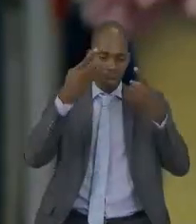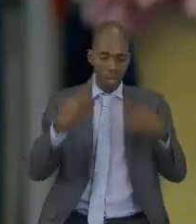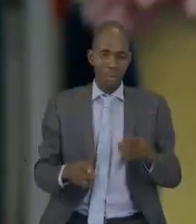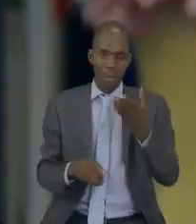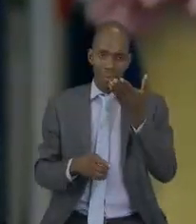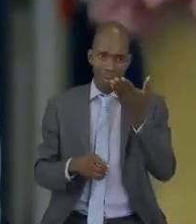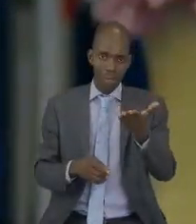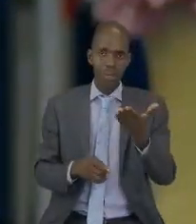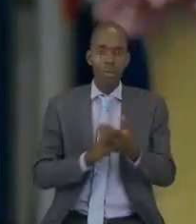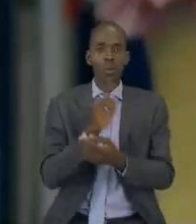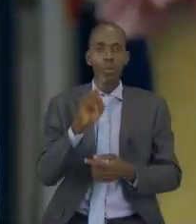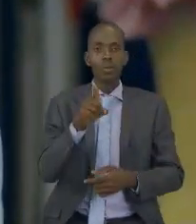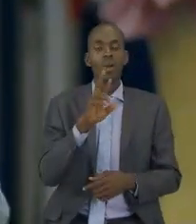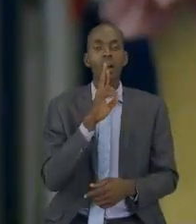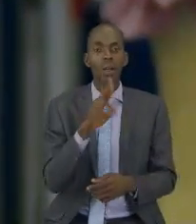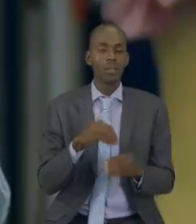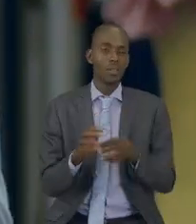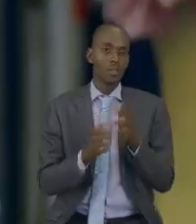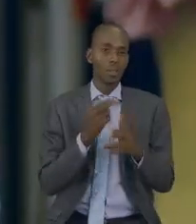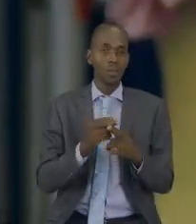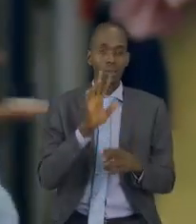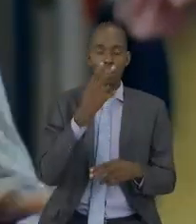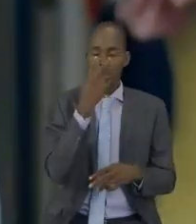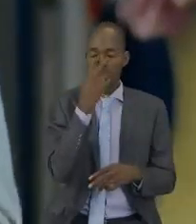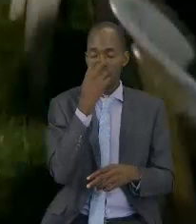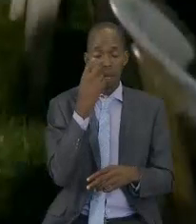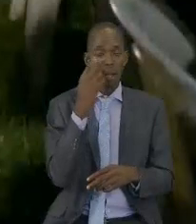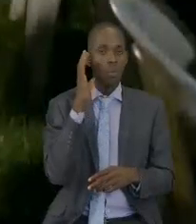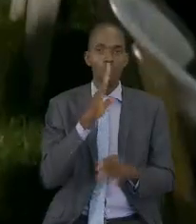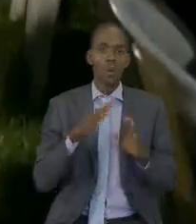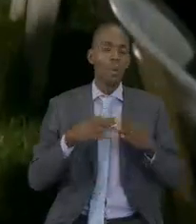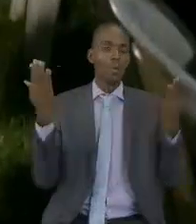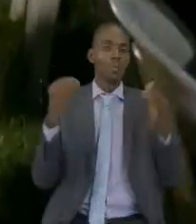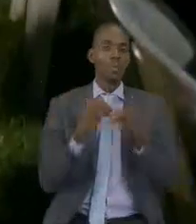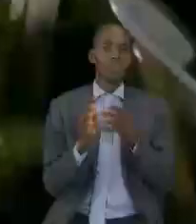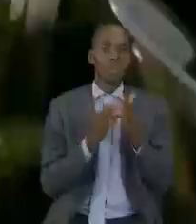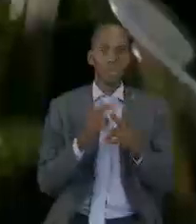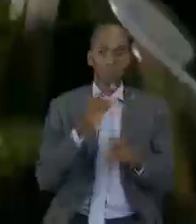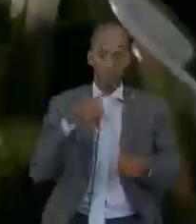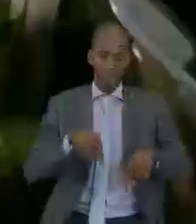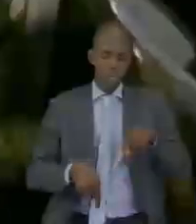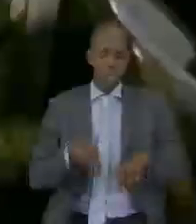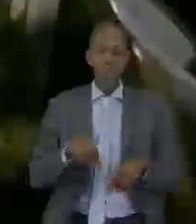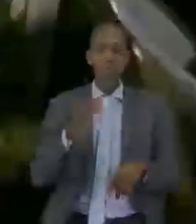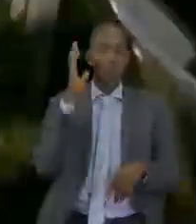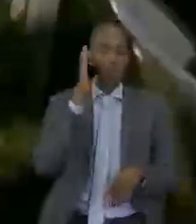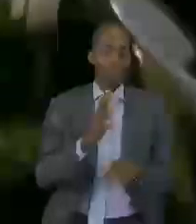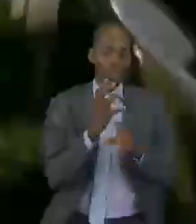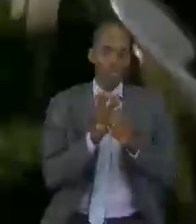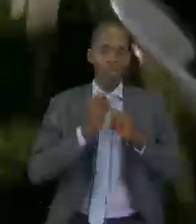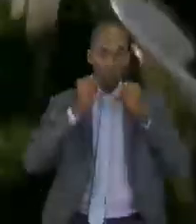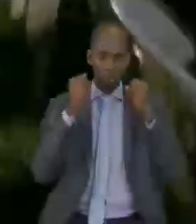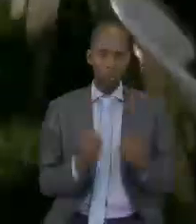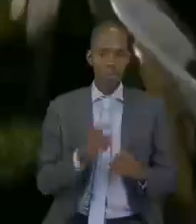there where you are. Your blind eyes will open. Your lame legs will receive strength.